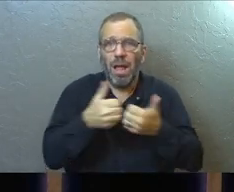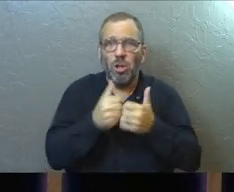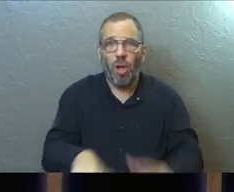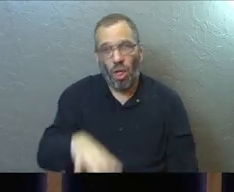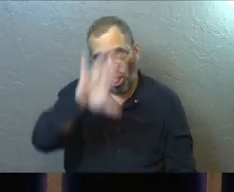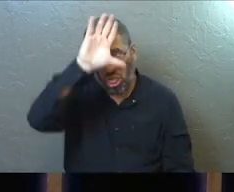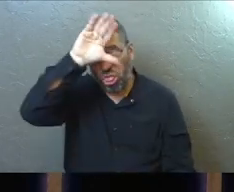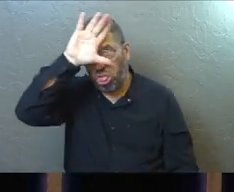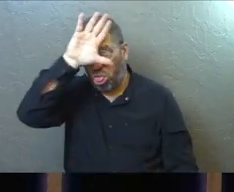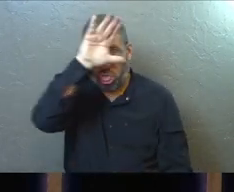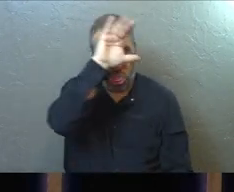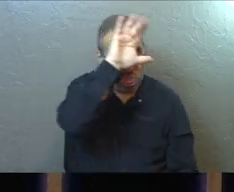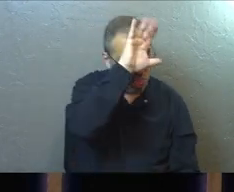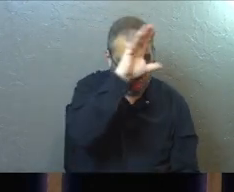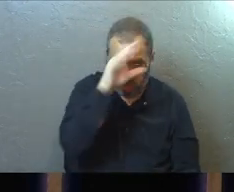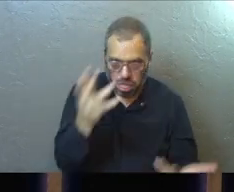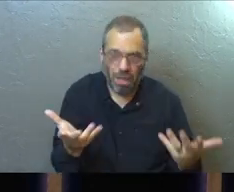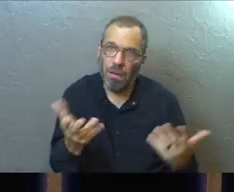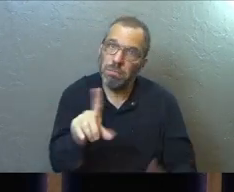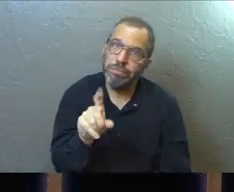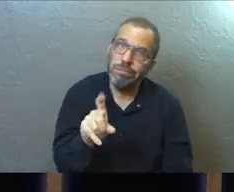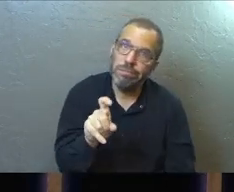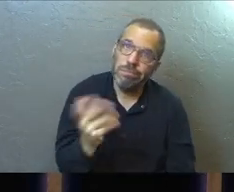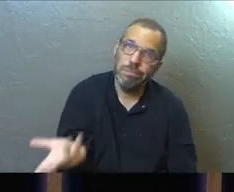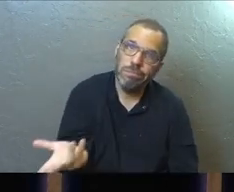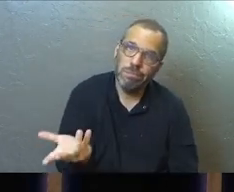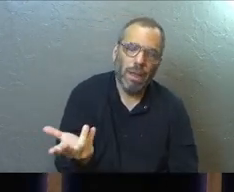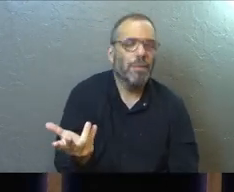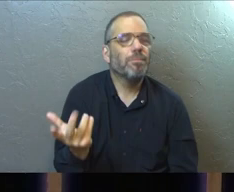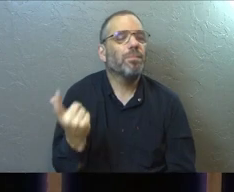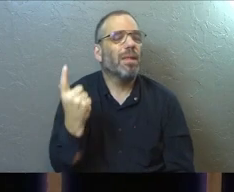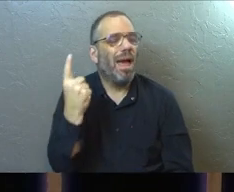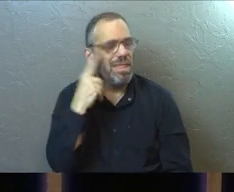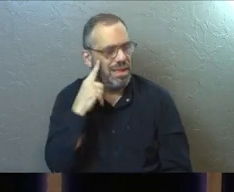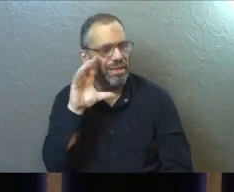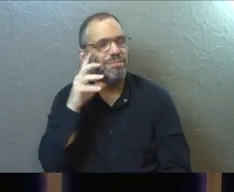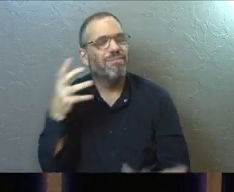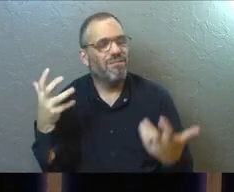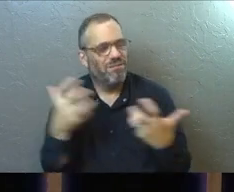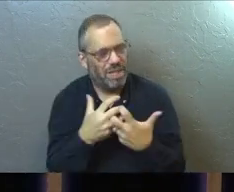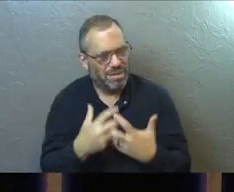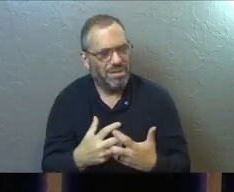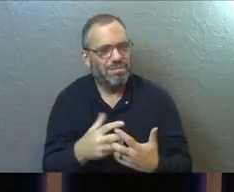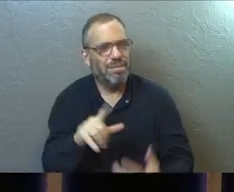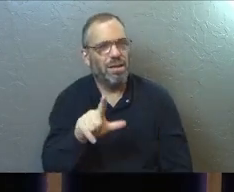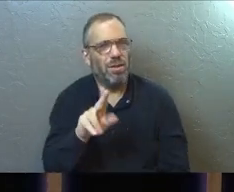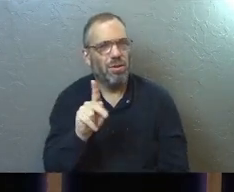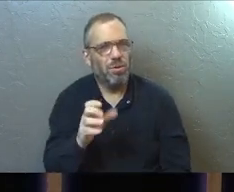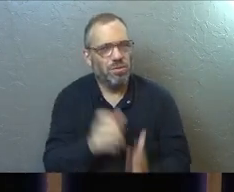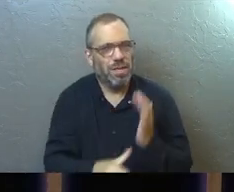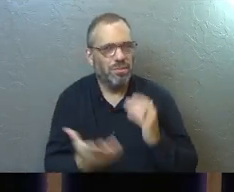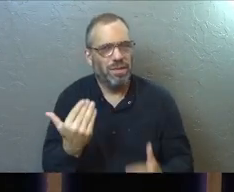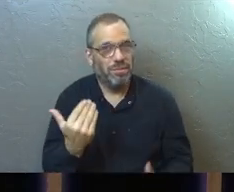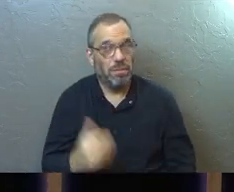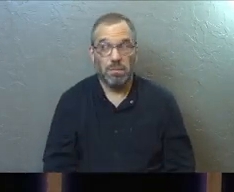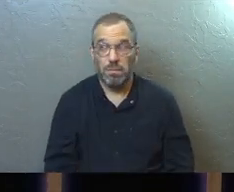lost over and over and over again? I think this one fits. Any sheep out